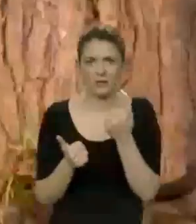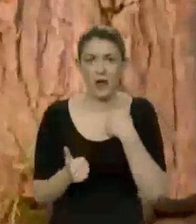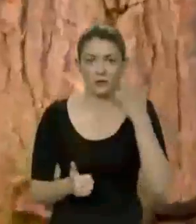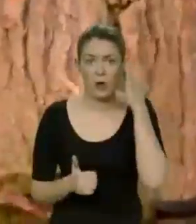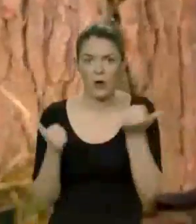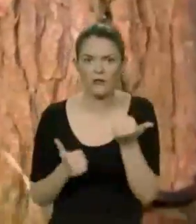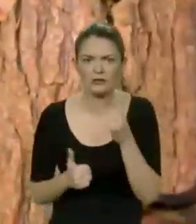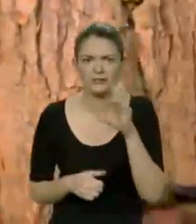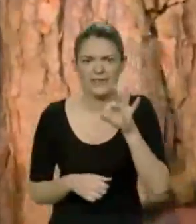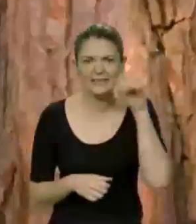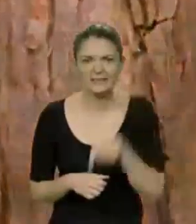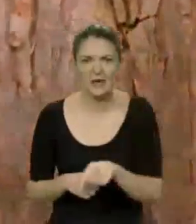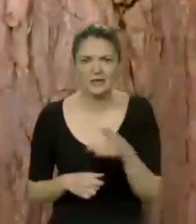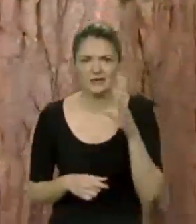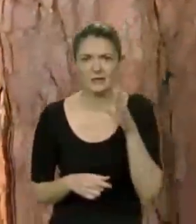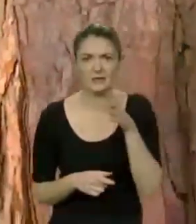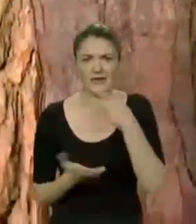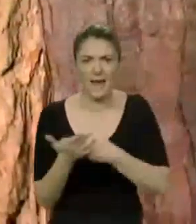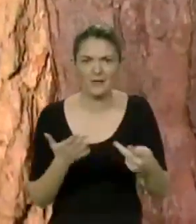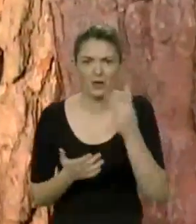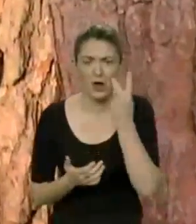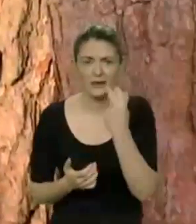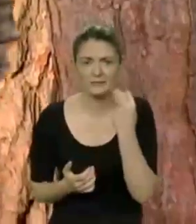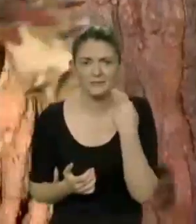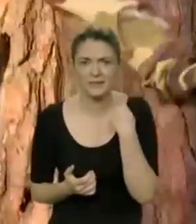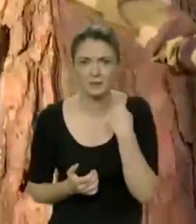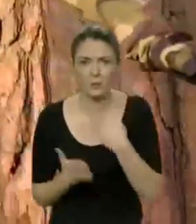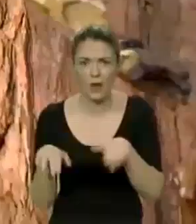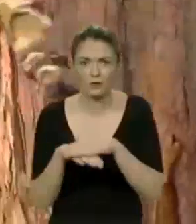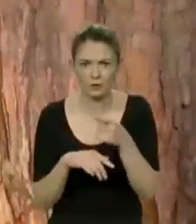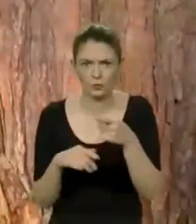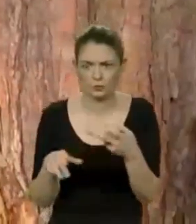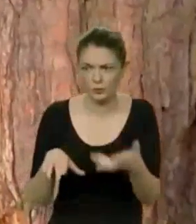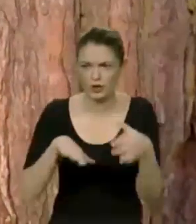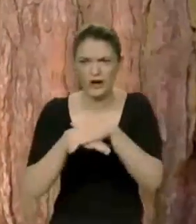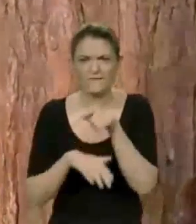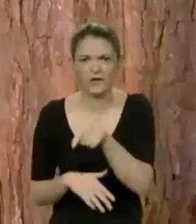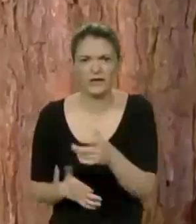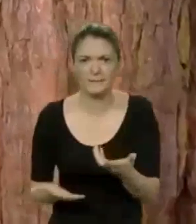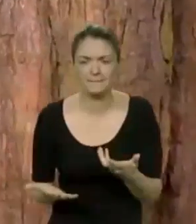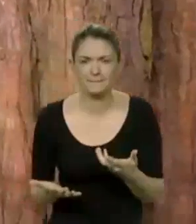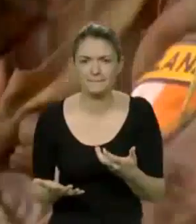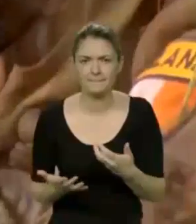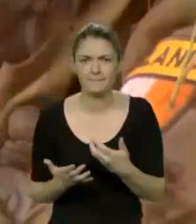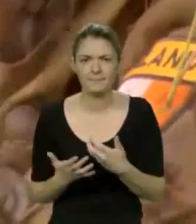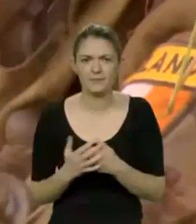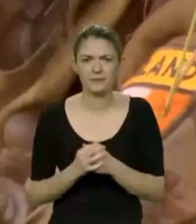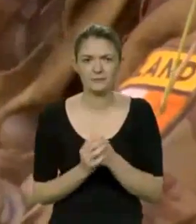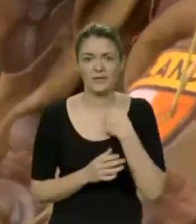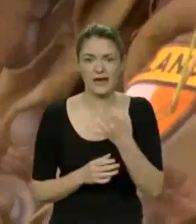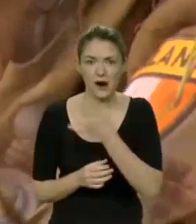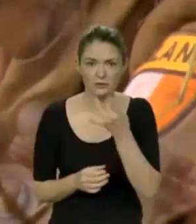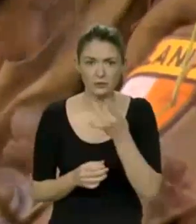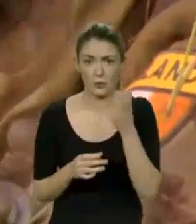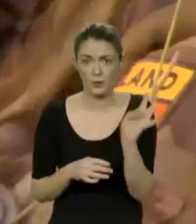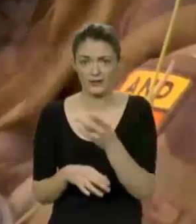down, lie back. Look at me. Go back down to where you are. You're just covering them. I just asked her to get up as quick as she could to where she